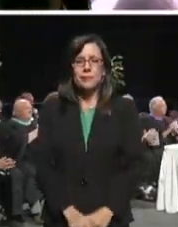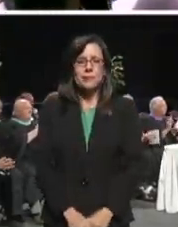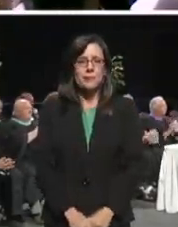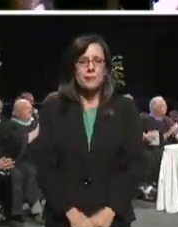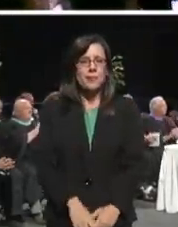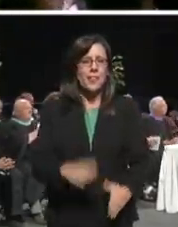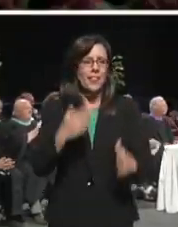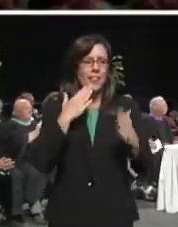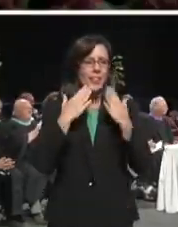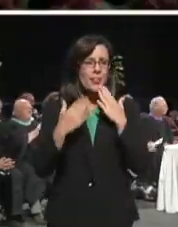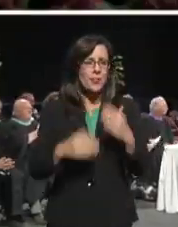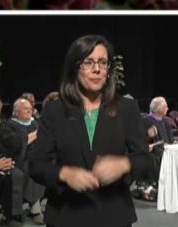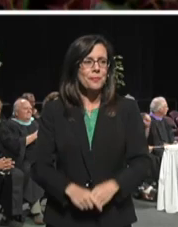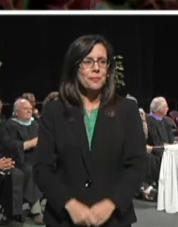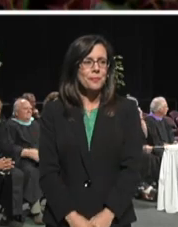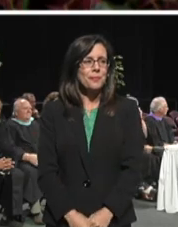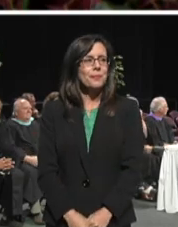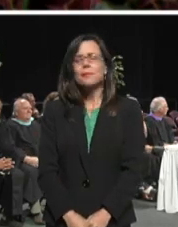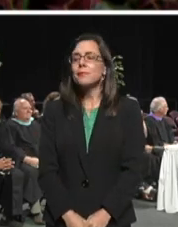Thank you.